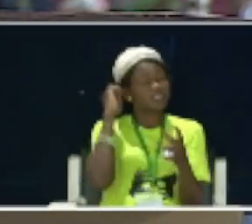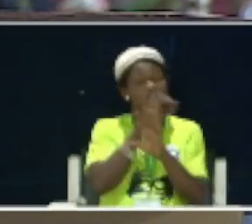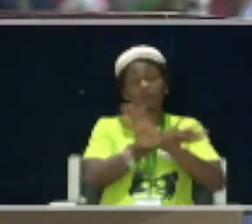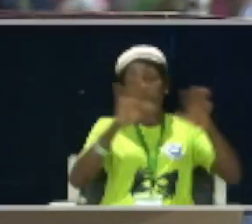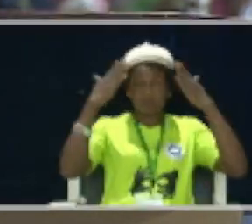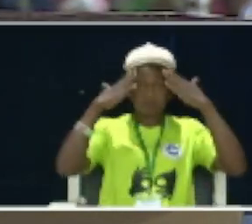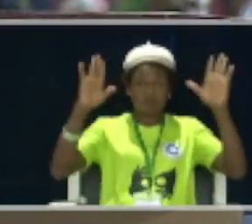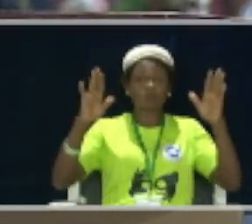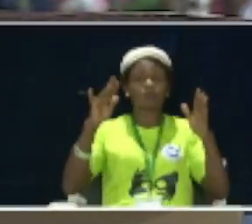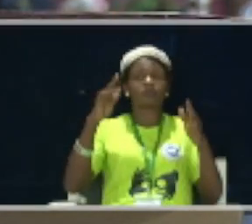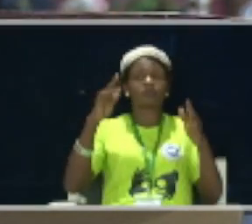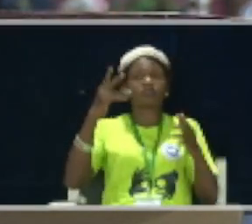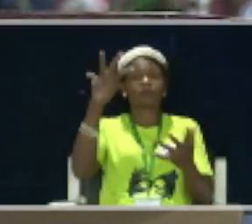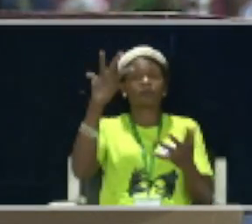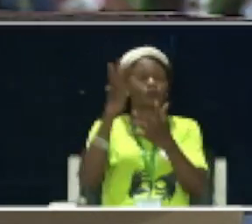know